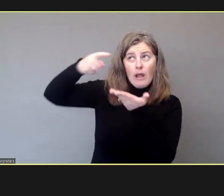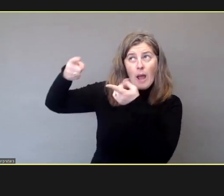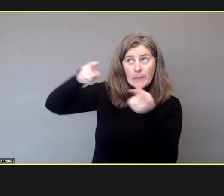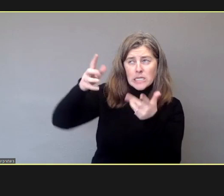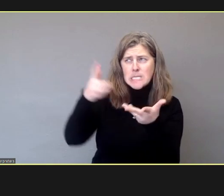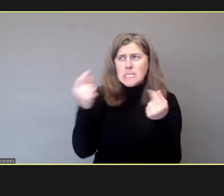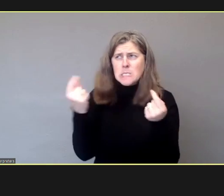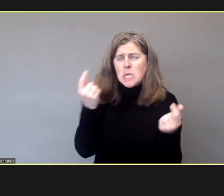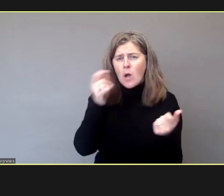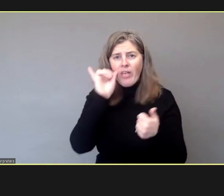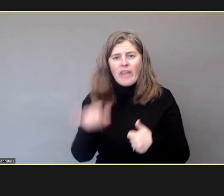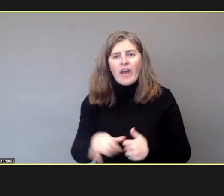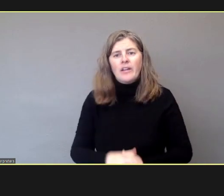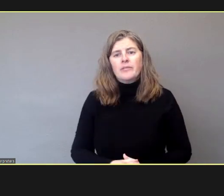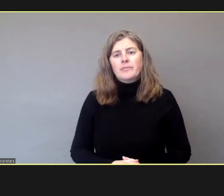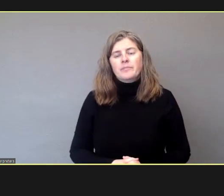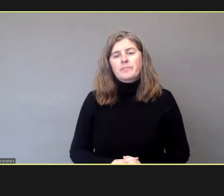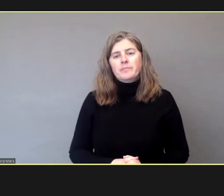And